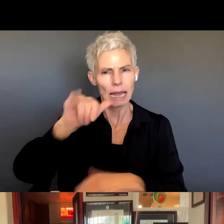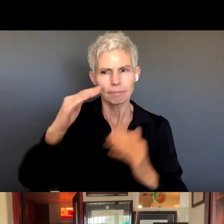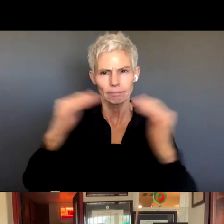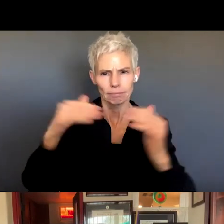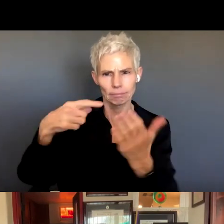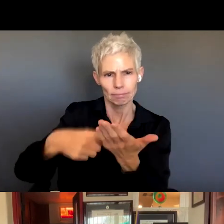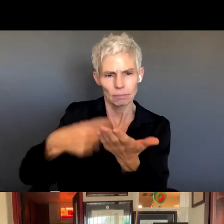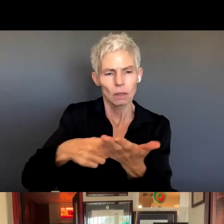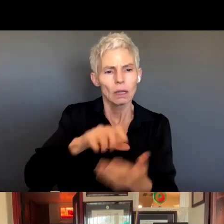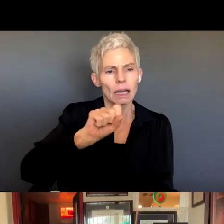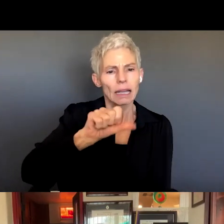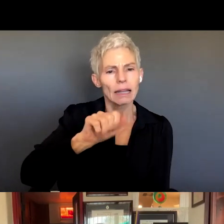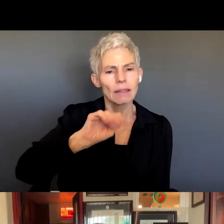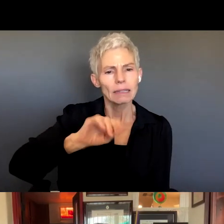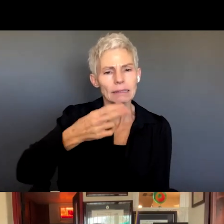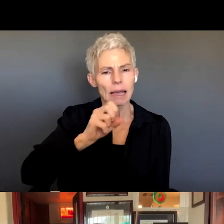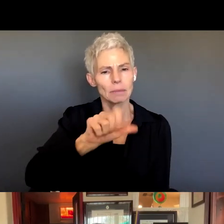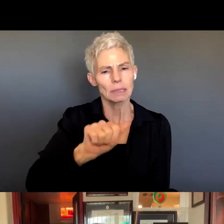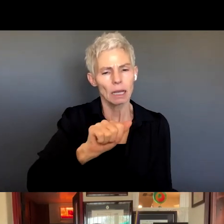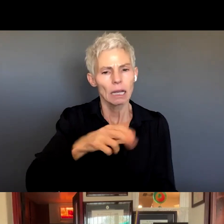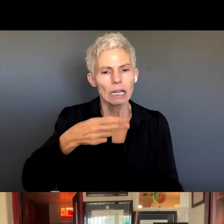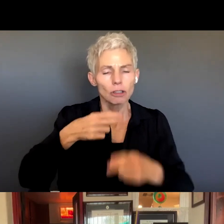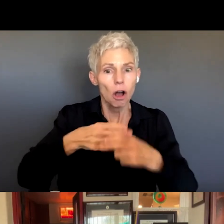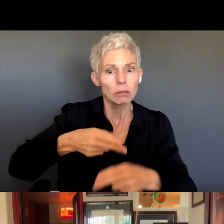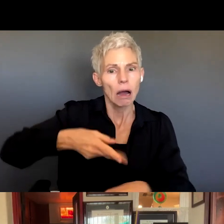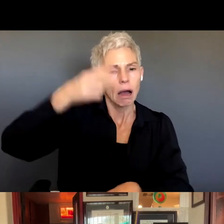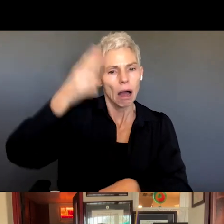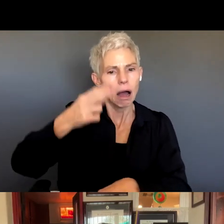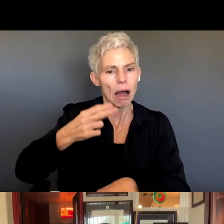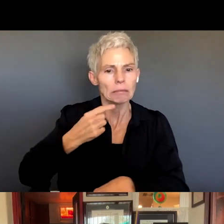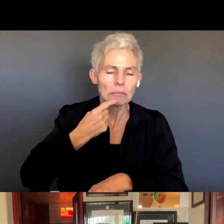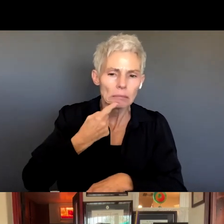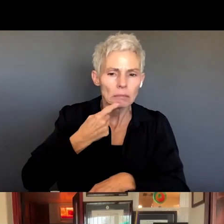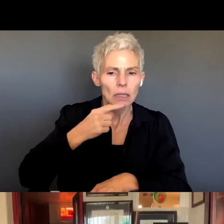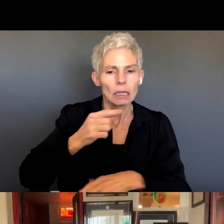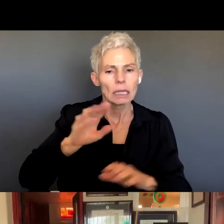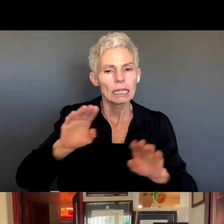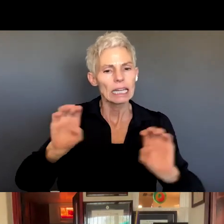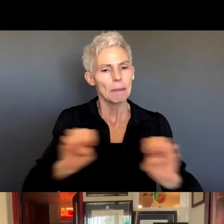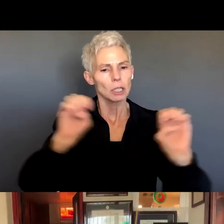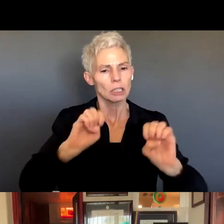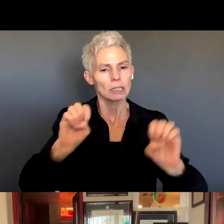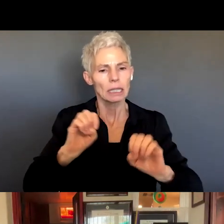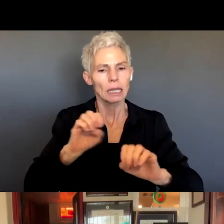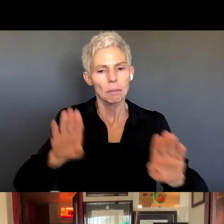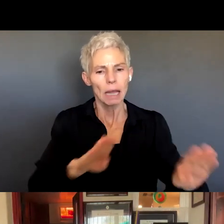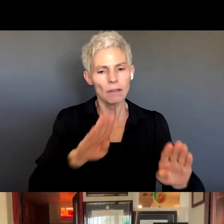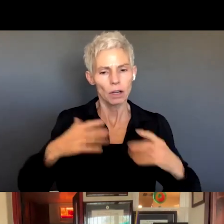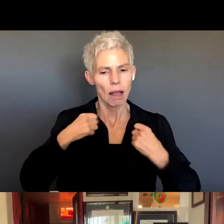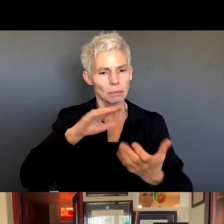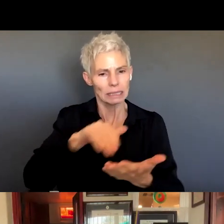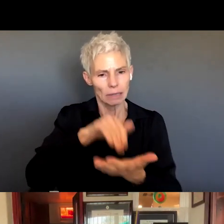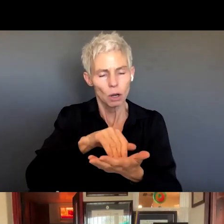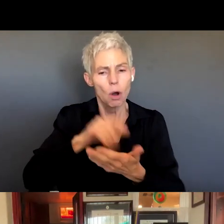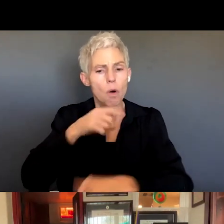In the SAMHSA parlance, they're called high intensity emergency behavioral health centers or hospital-based behavioral health emergency